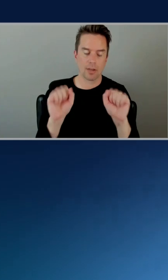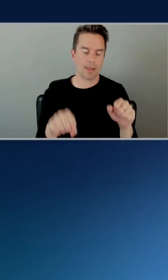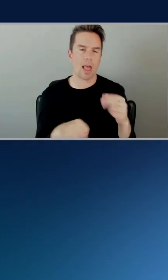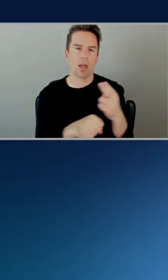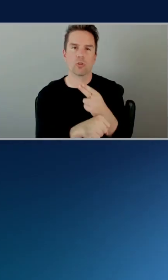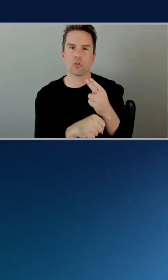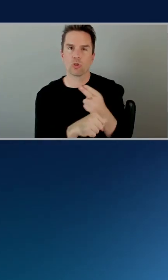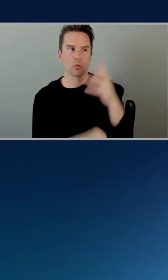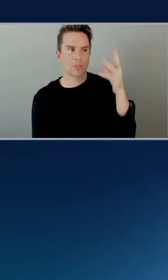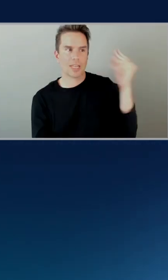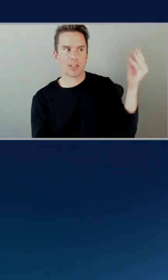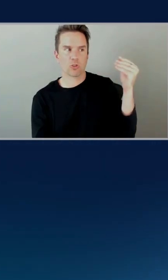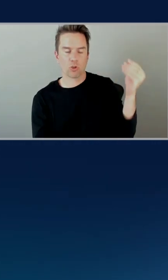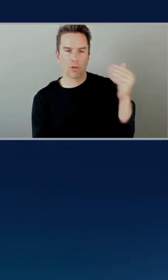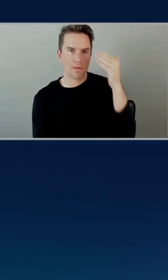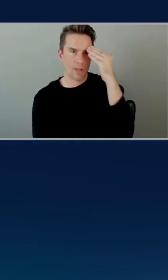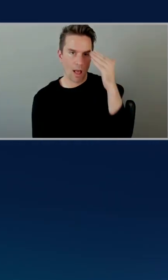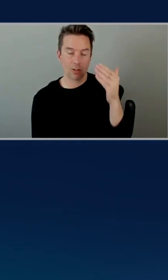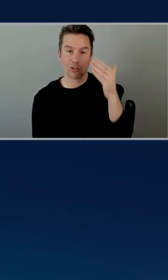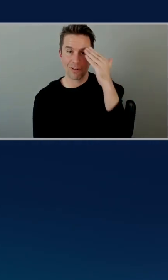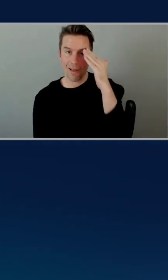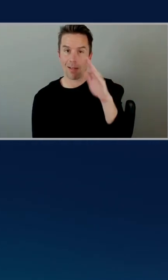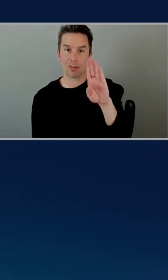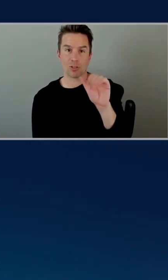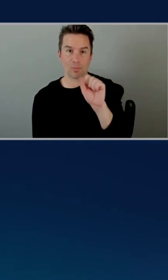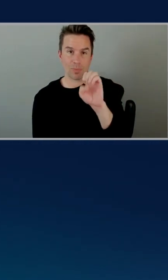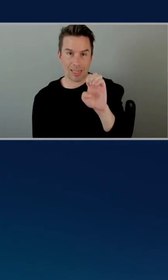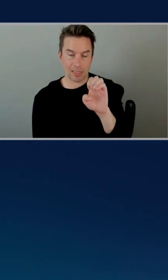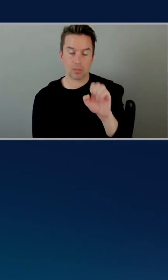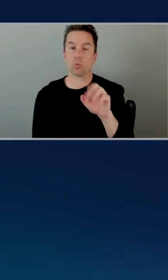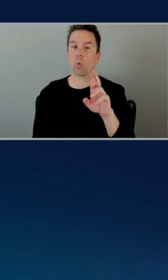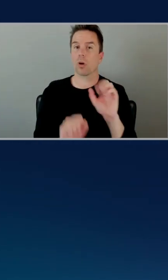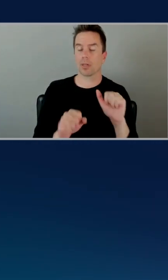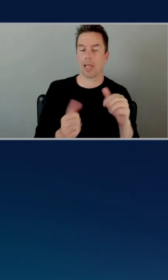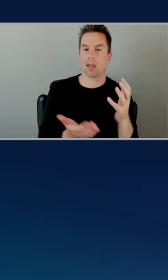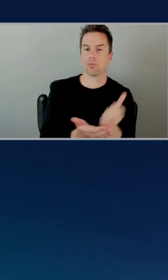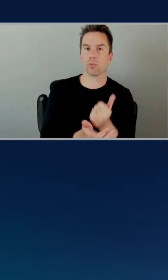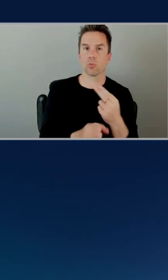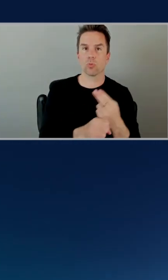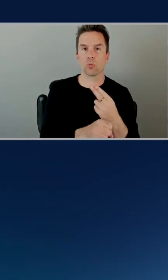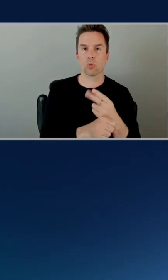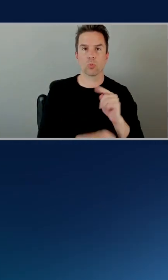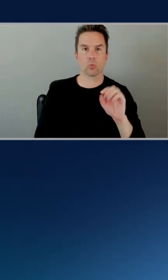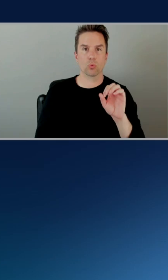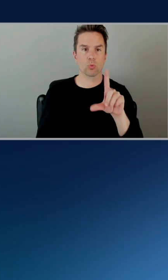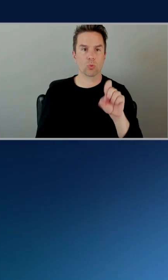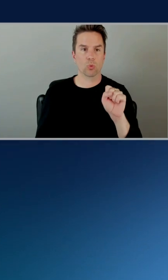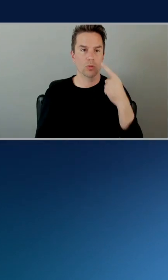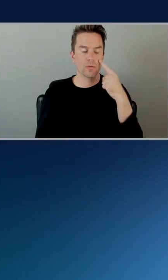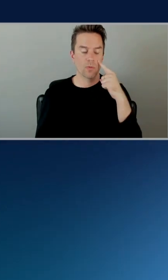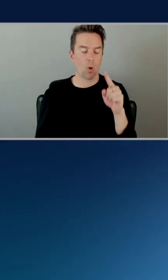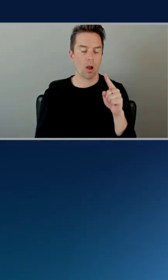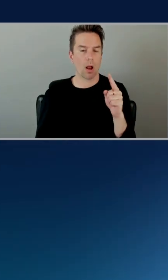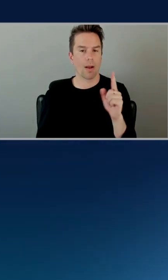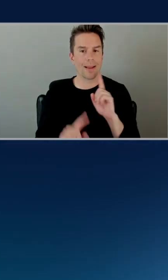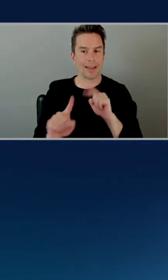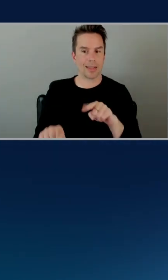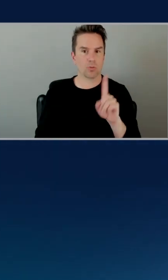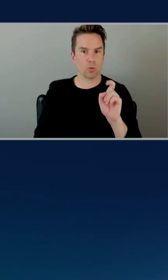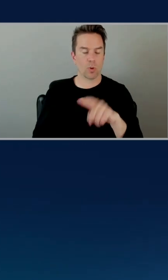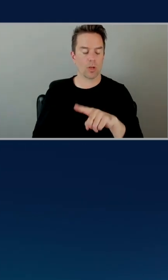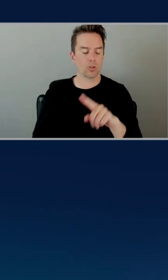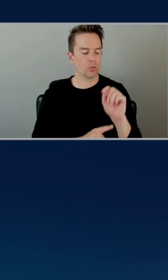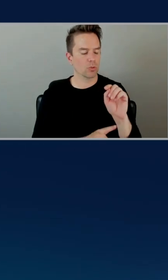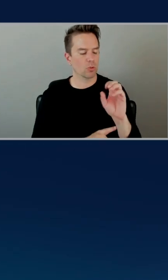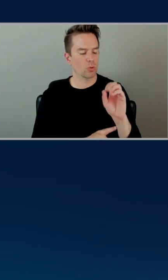knowledge and knowledge bases, or it can make use of the tools to answer questions. Like tools could be your APIs like